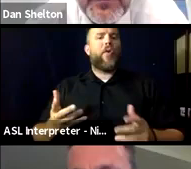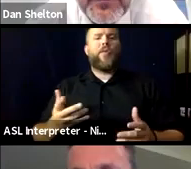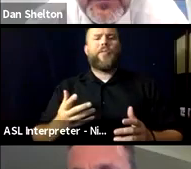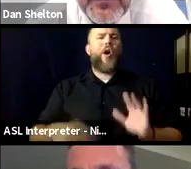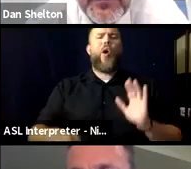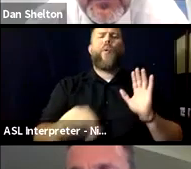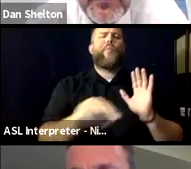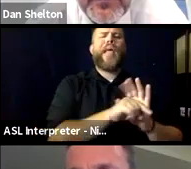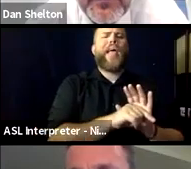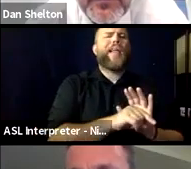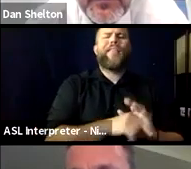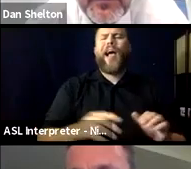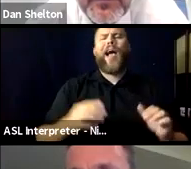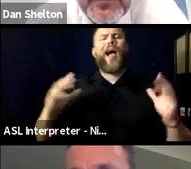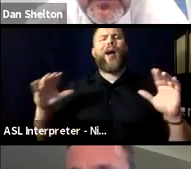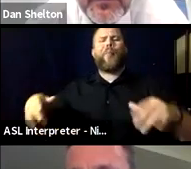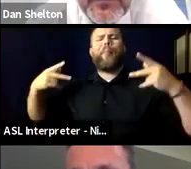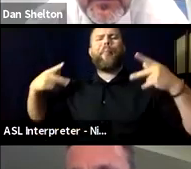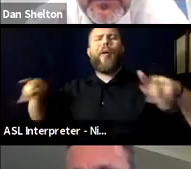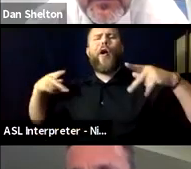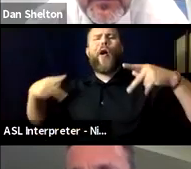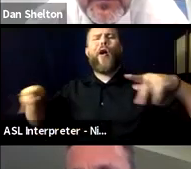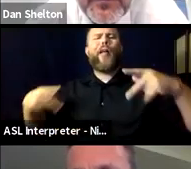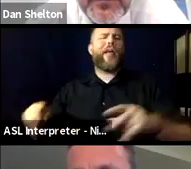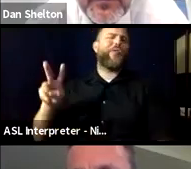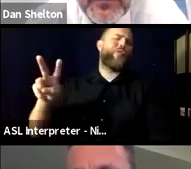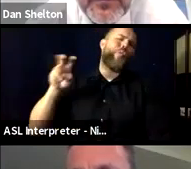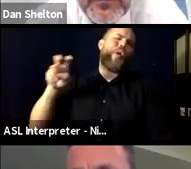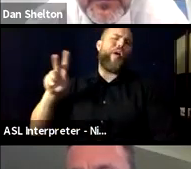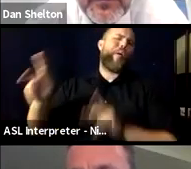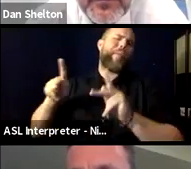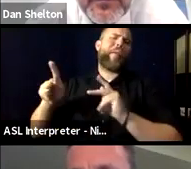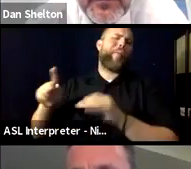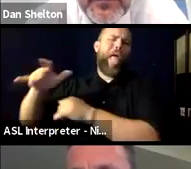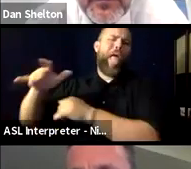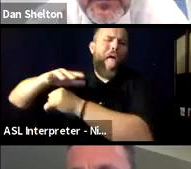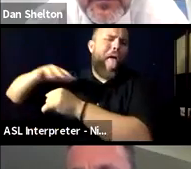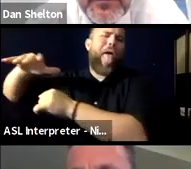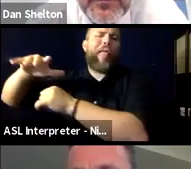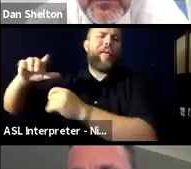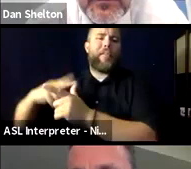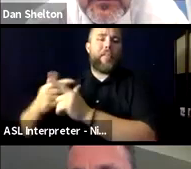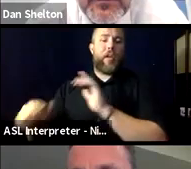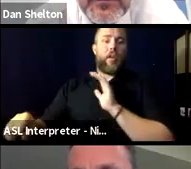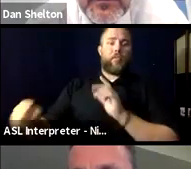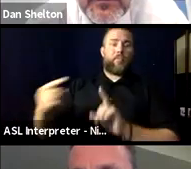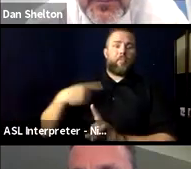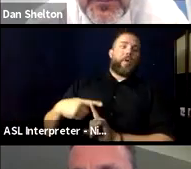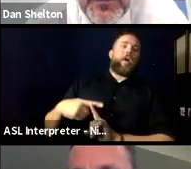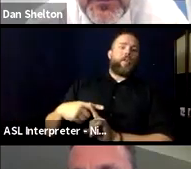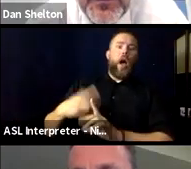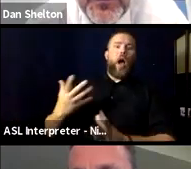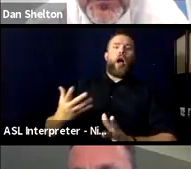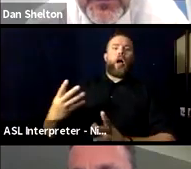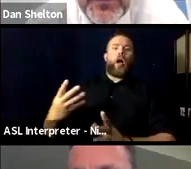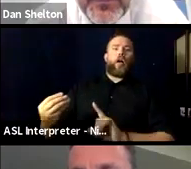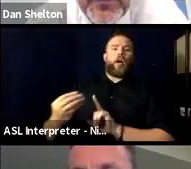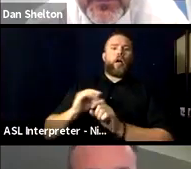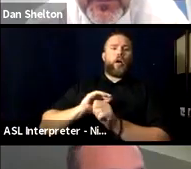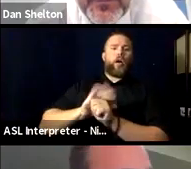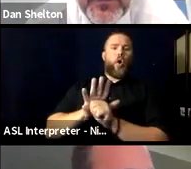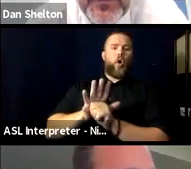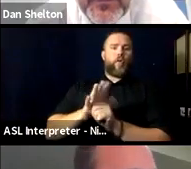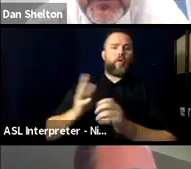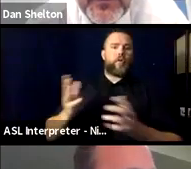with 200 people dancing face to face, and half of them come down with. So even though you tested negative, excuse me, I said it wrong. You tested